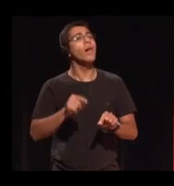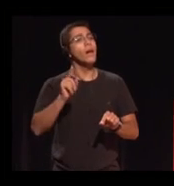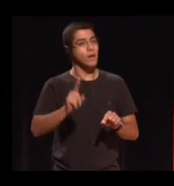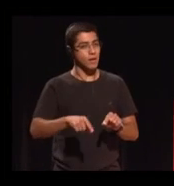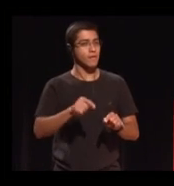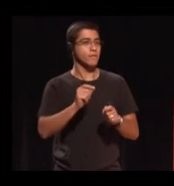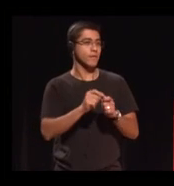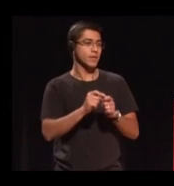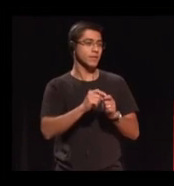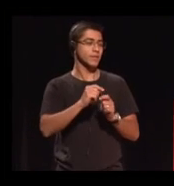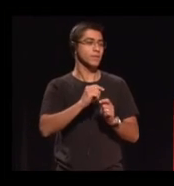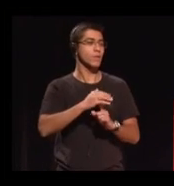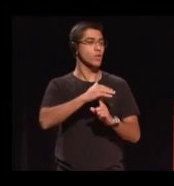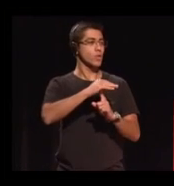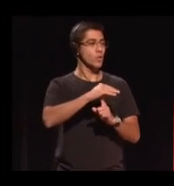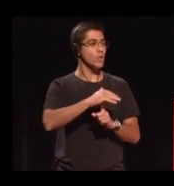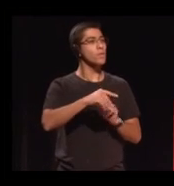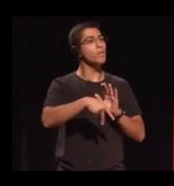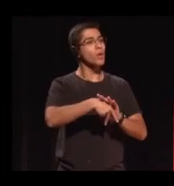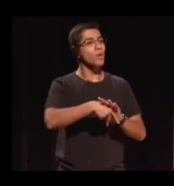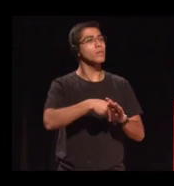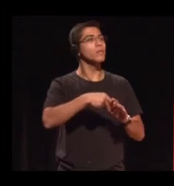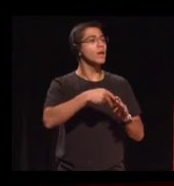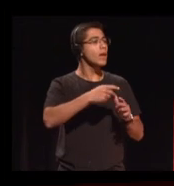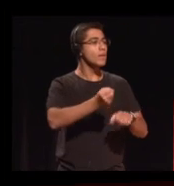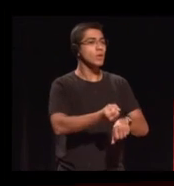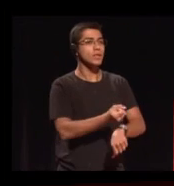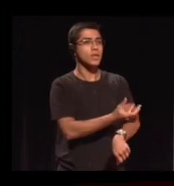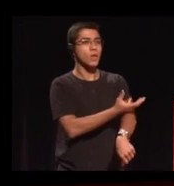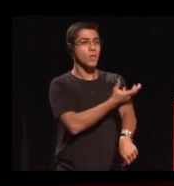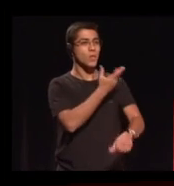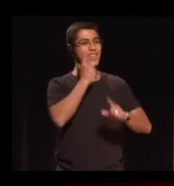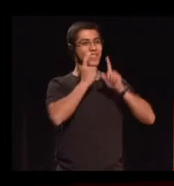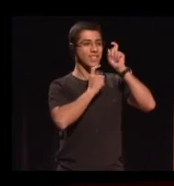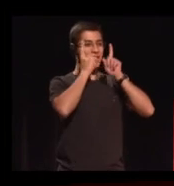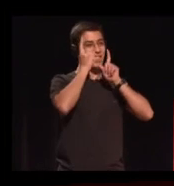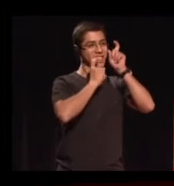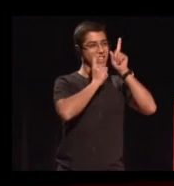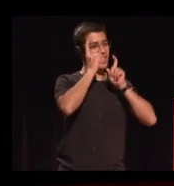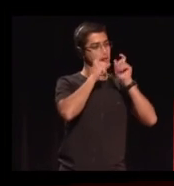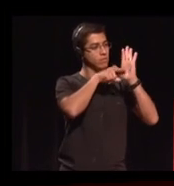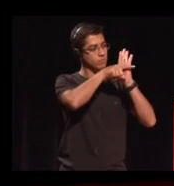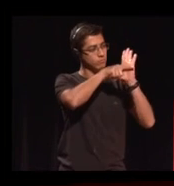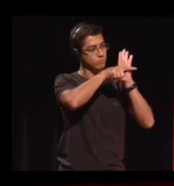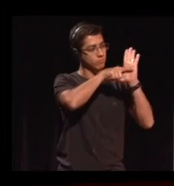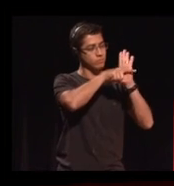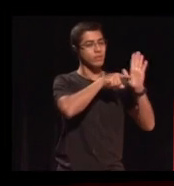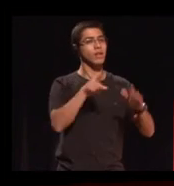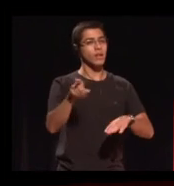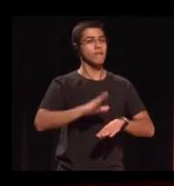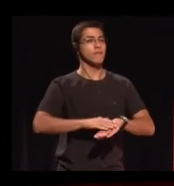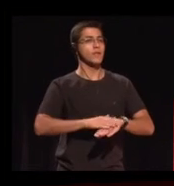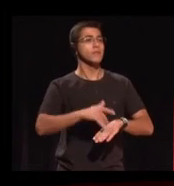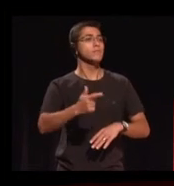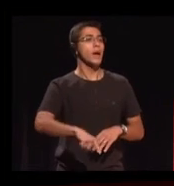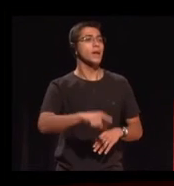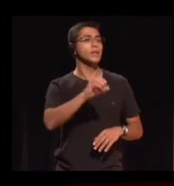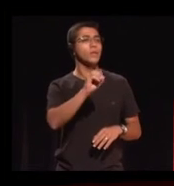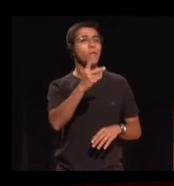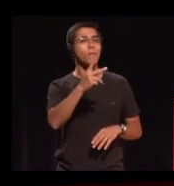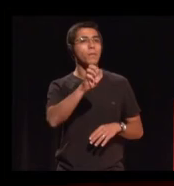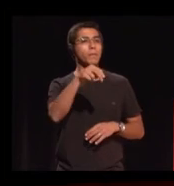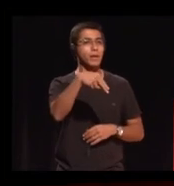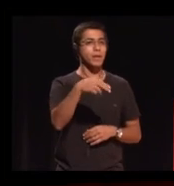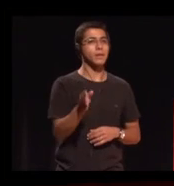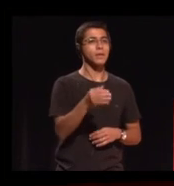recognition, and they open sourced the project. Why did they do that? It's because usually right now, emotion detection